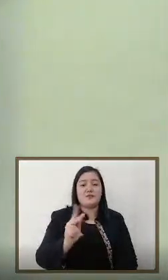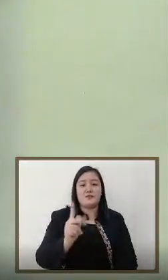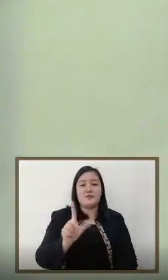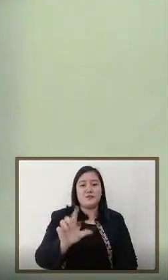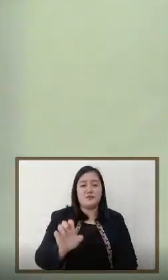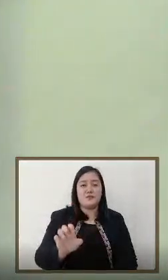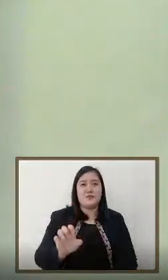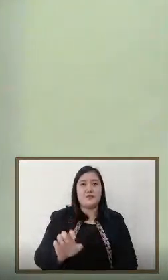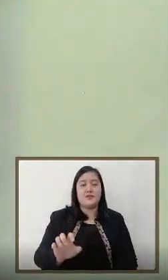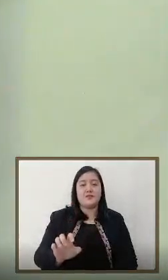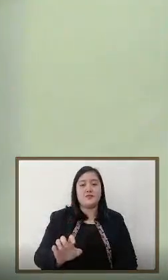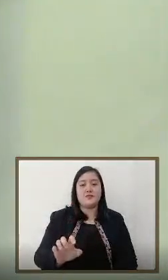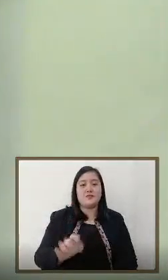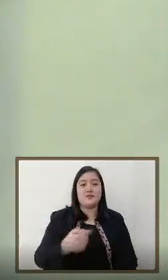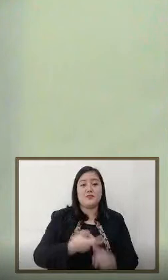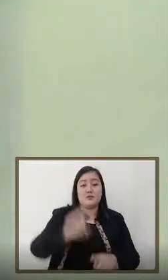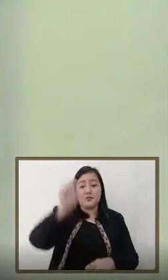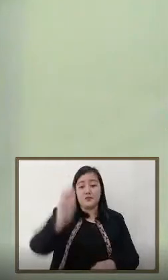God